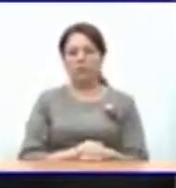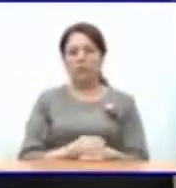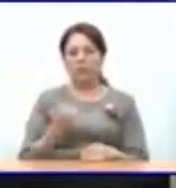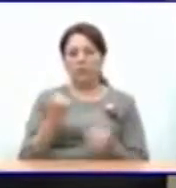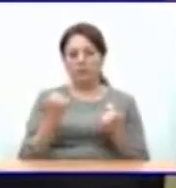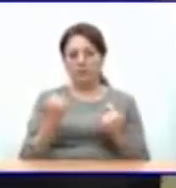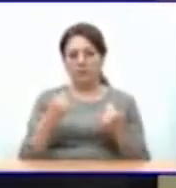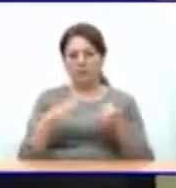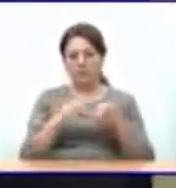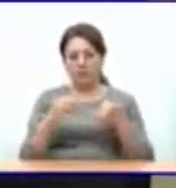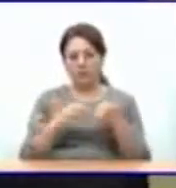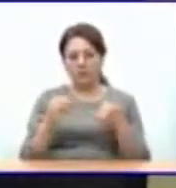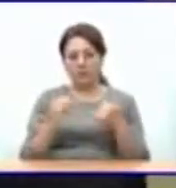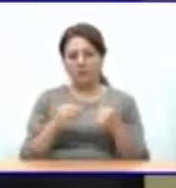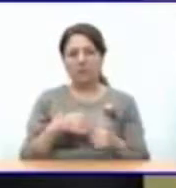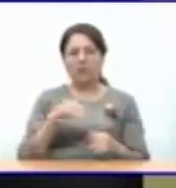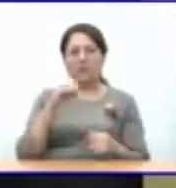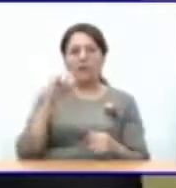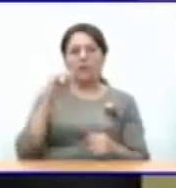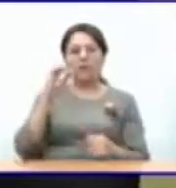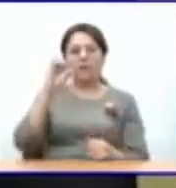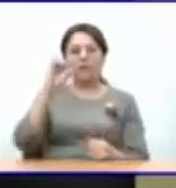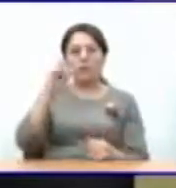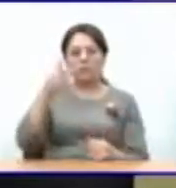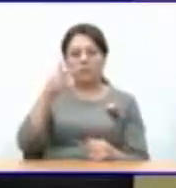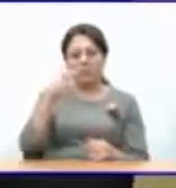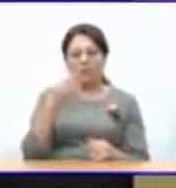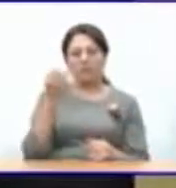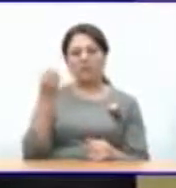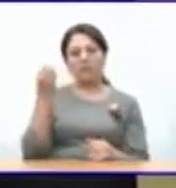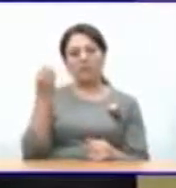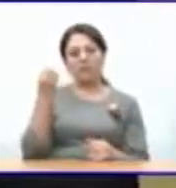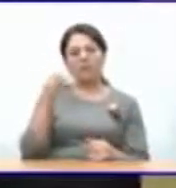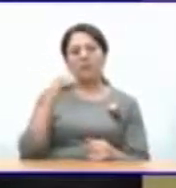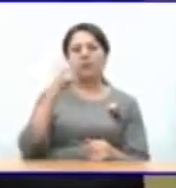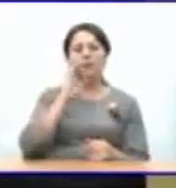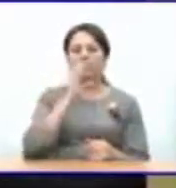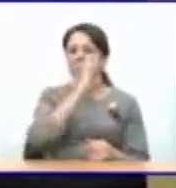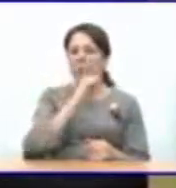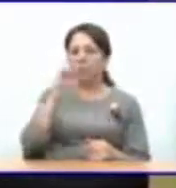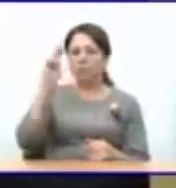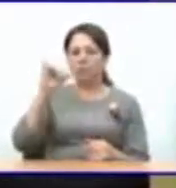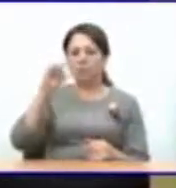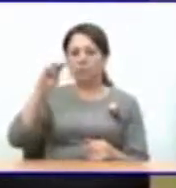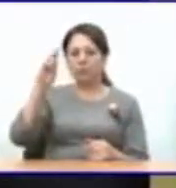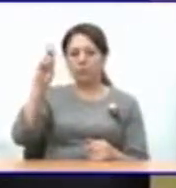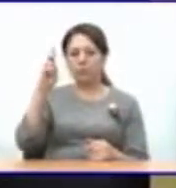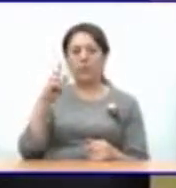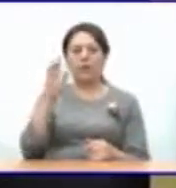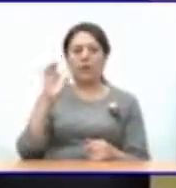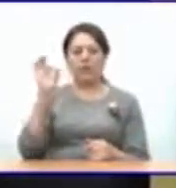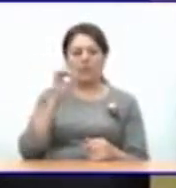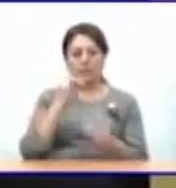Endi yerning janubiy magnit qutbi va yerning shimoliy magnit qutbi haqida